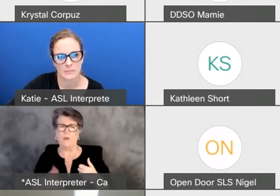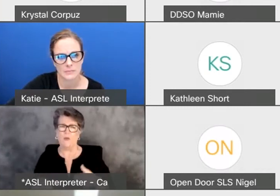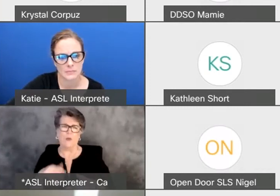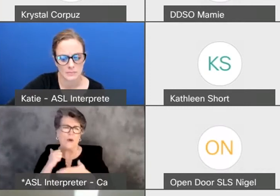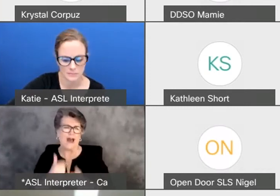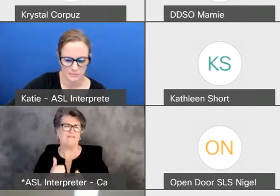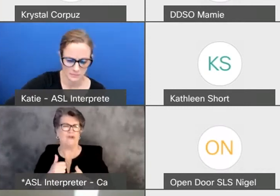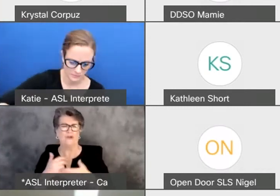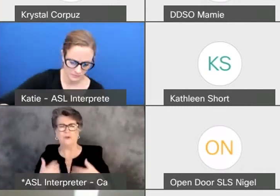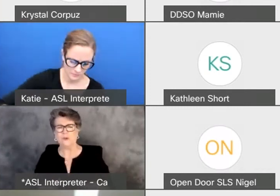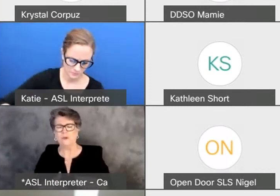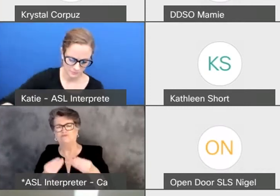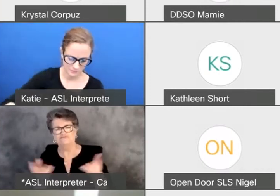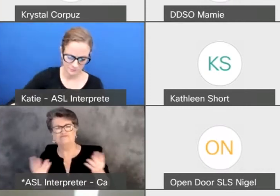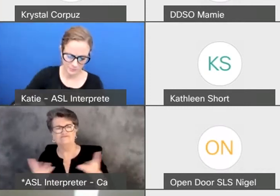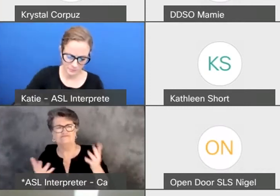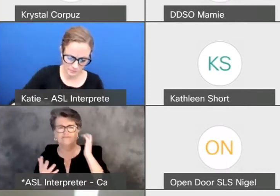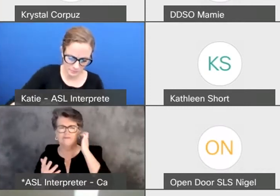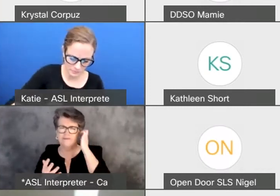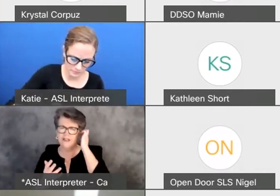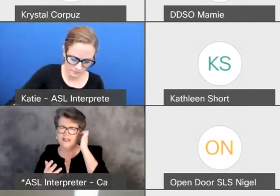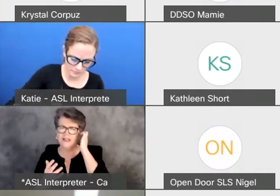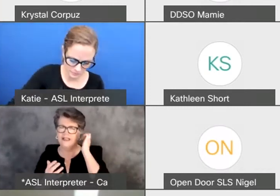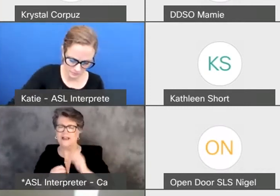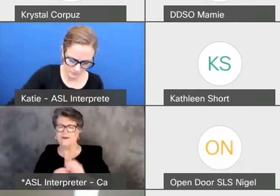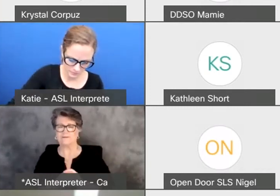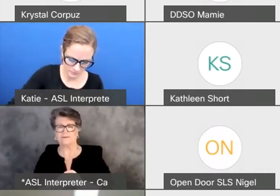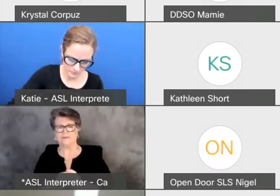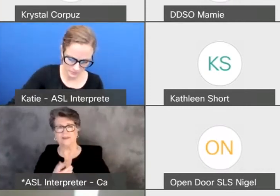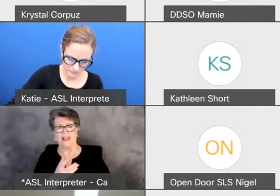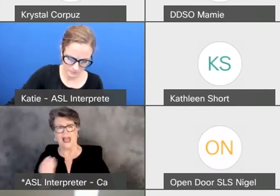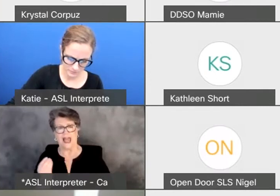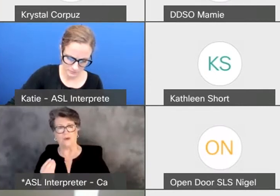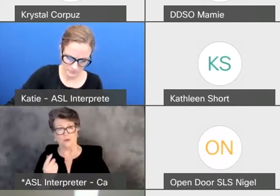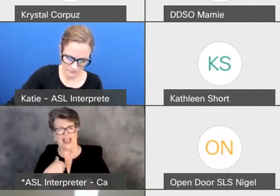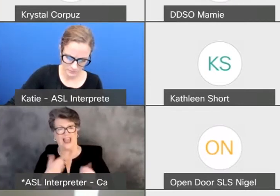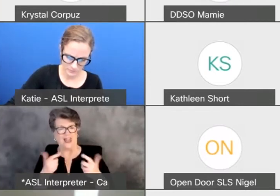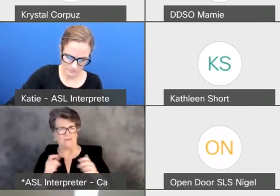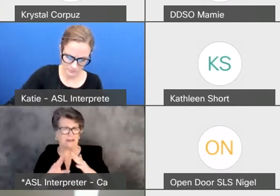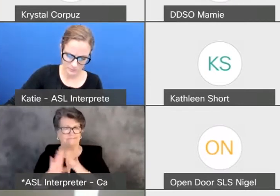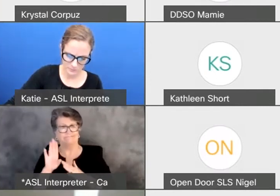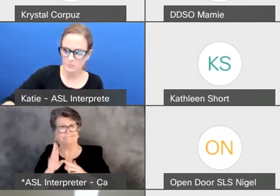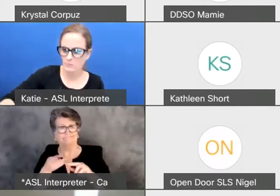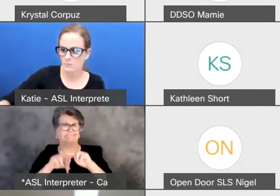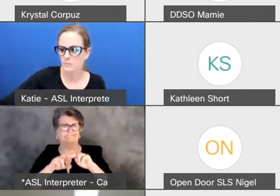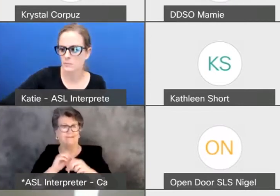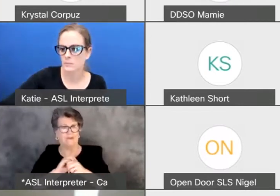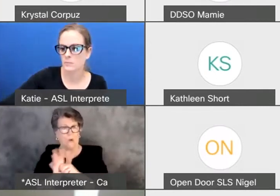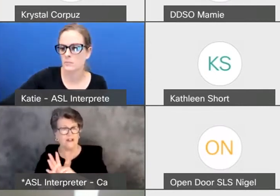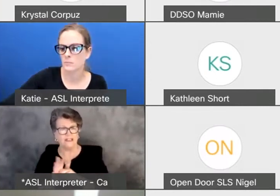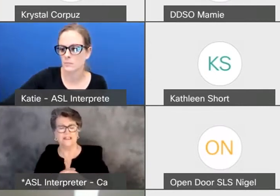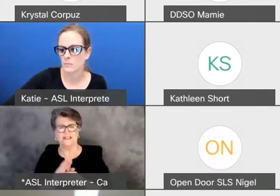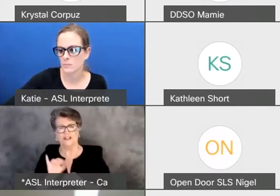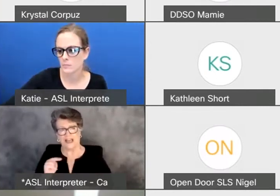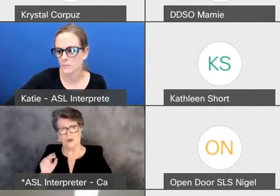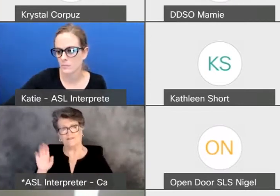getting those out when we had our big surge and all of the testing requirements, and there was just no tests, and the labs were backed up. But that